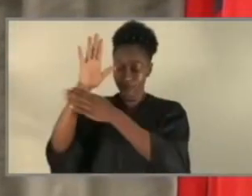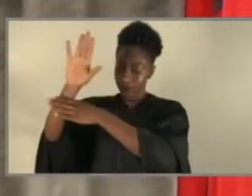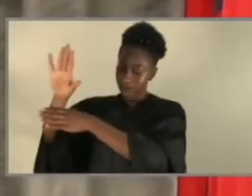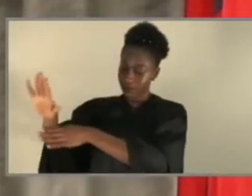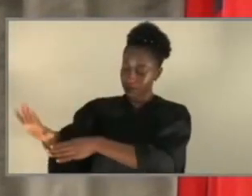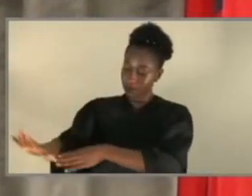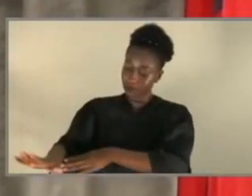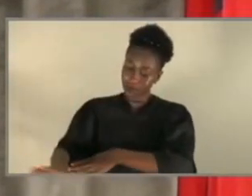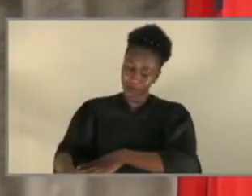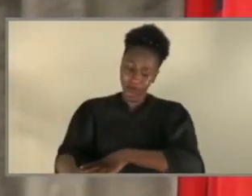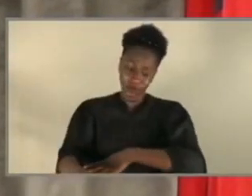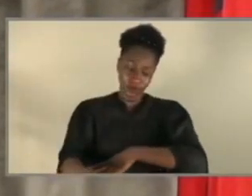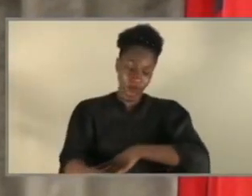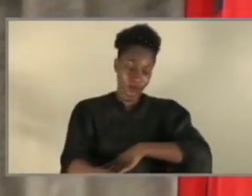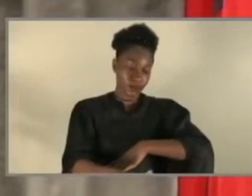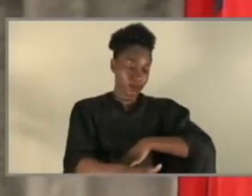the